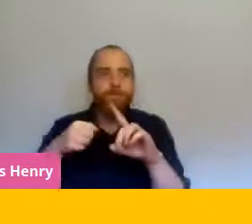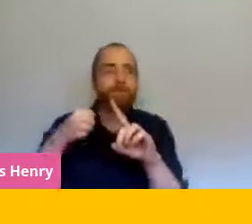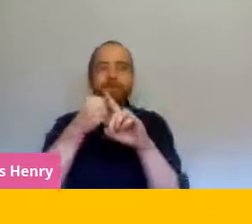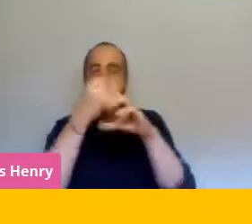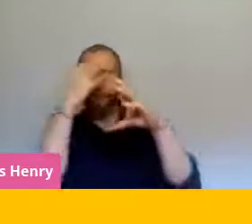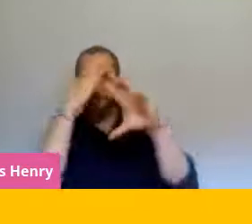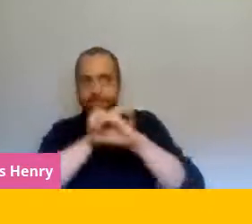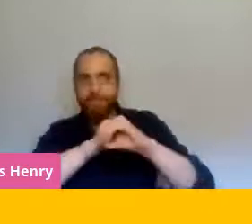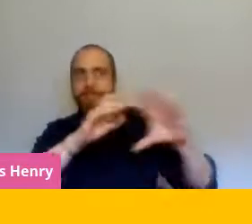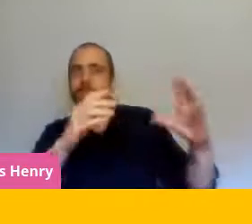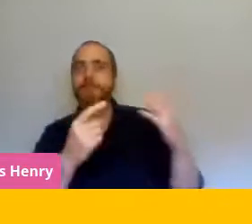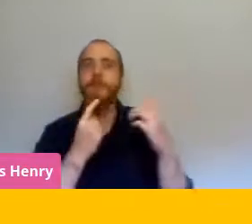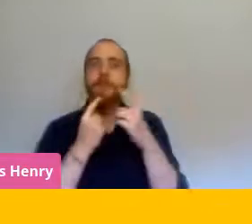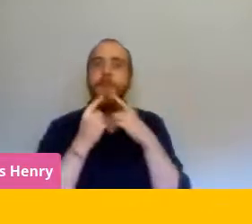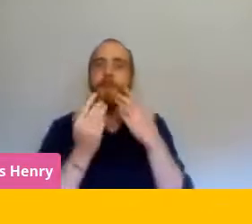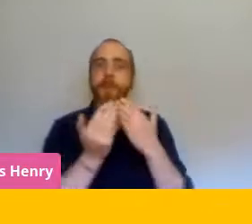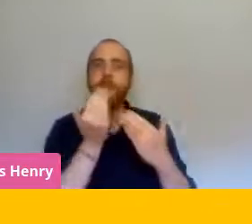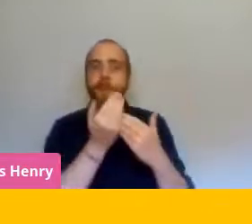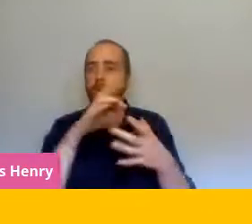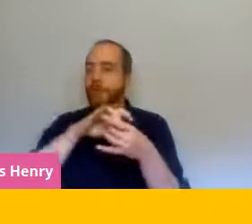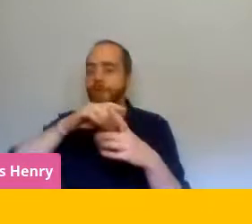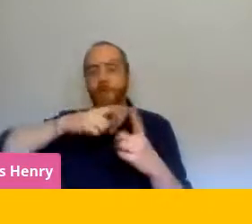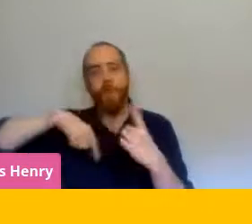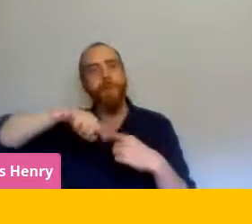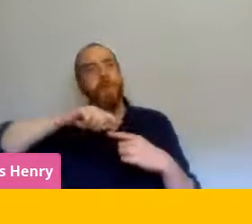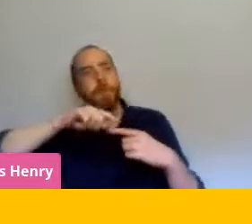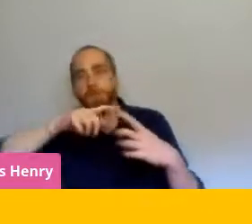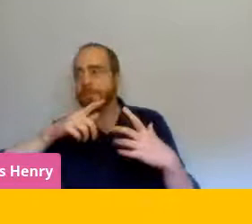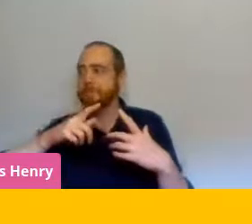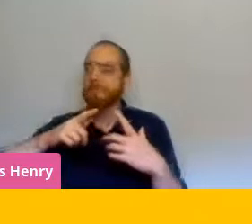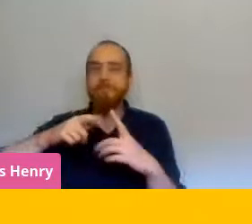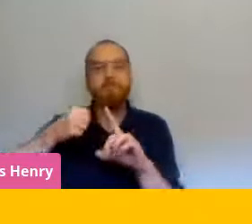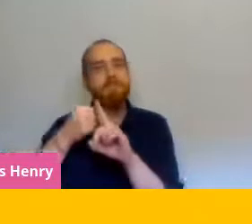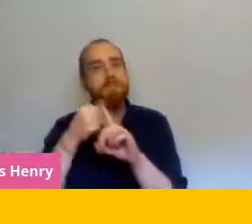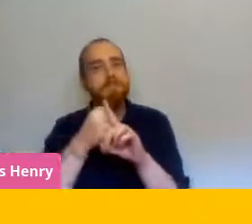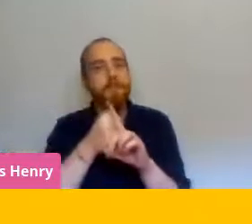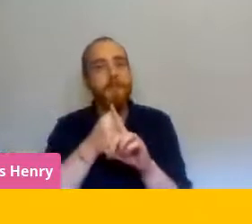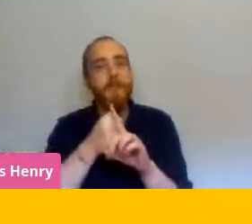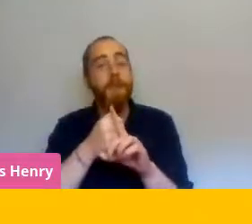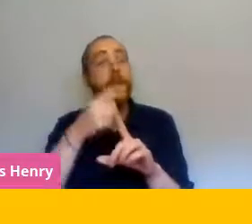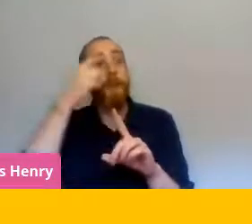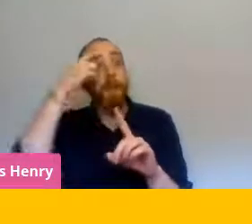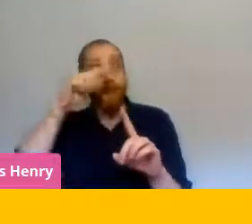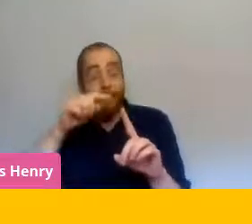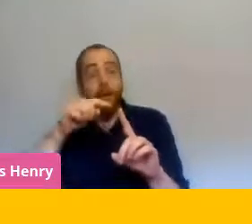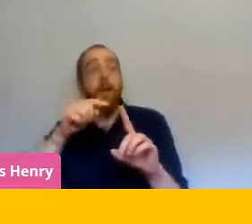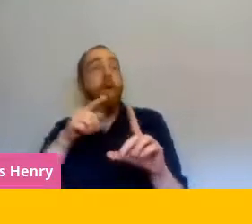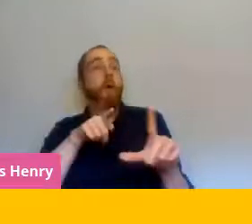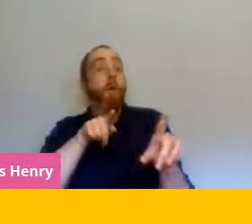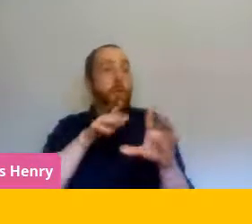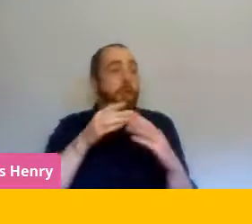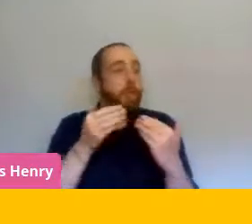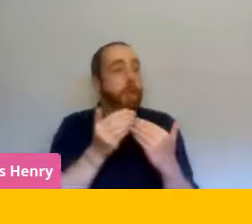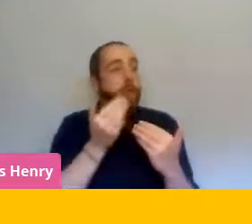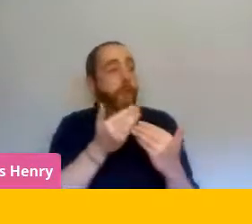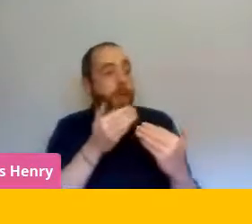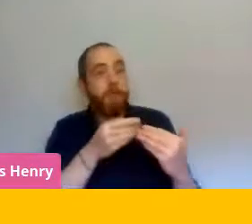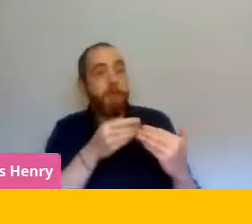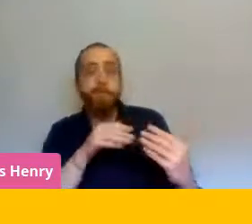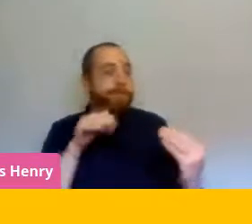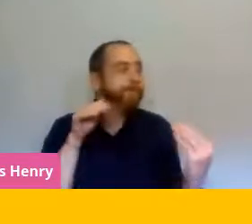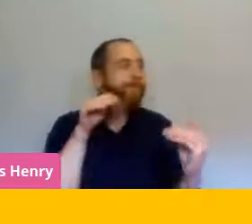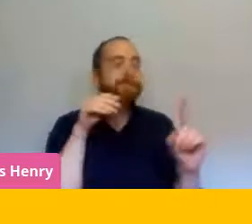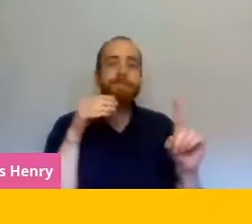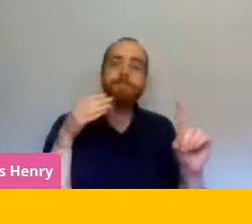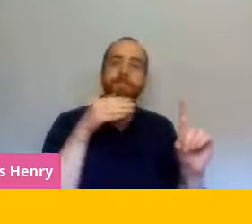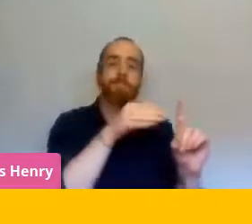of sort of targeted interventions, specifically, aiming to engage staff whose jobs are at risk and which are focused as much as